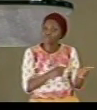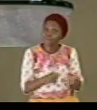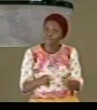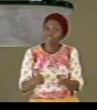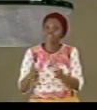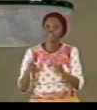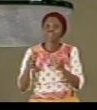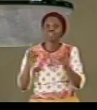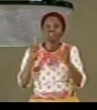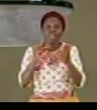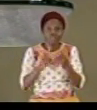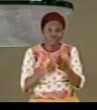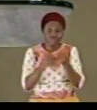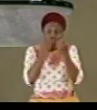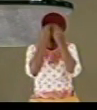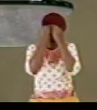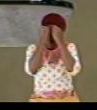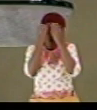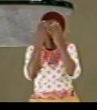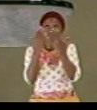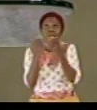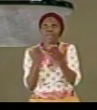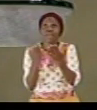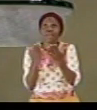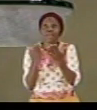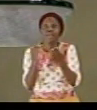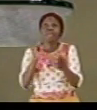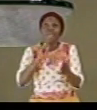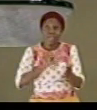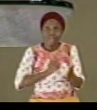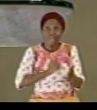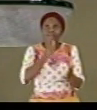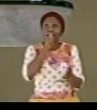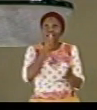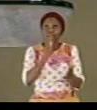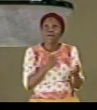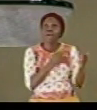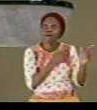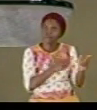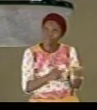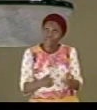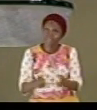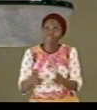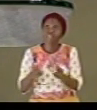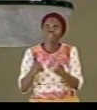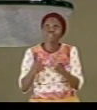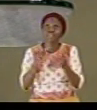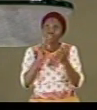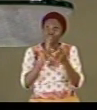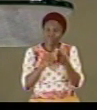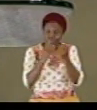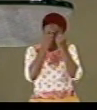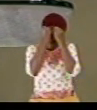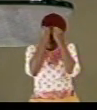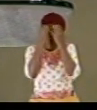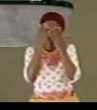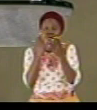am ready to obey. I am ready